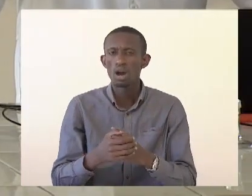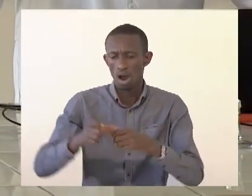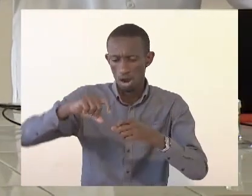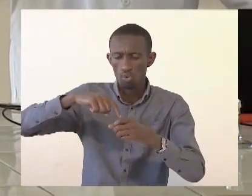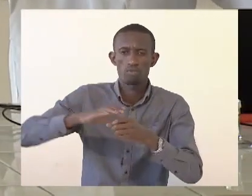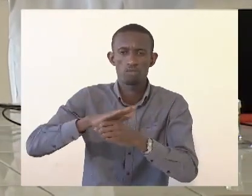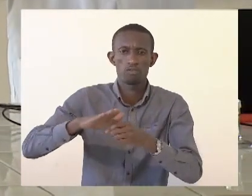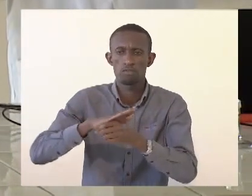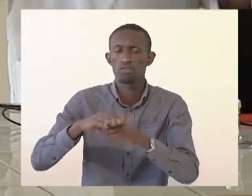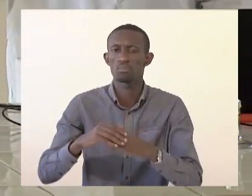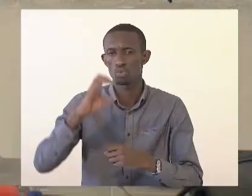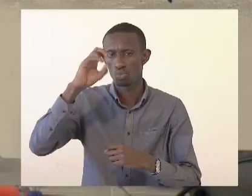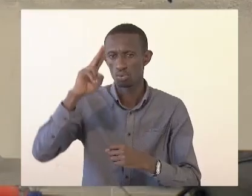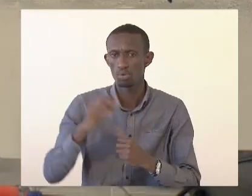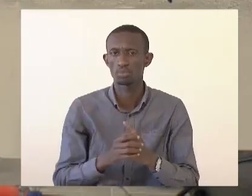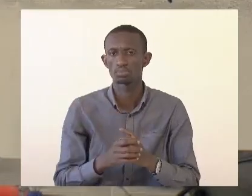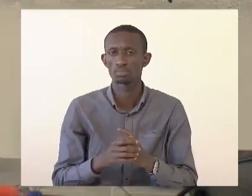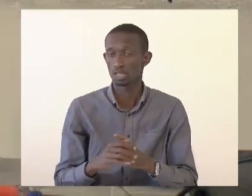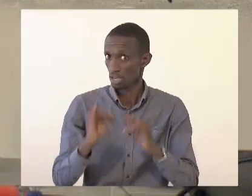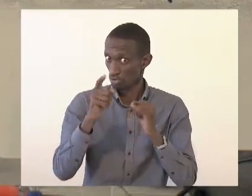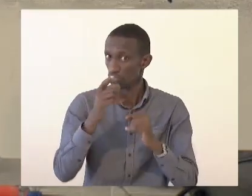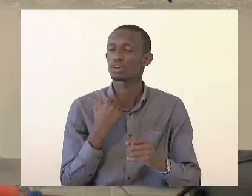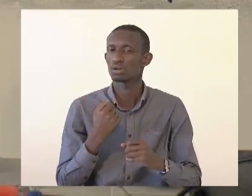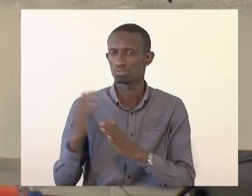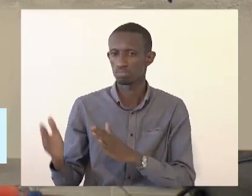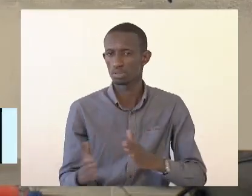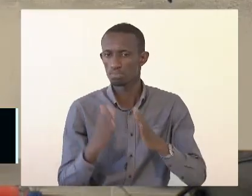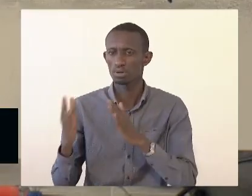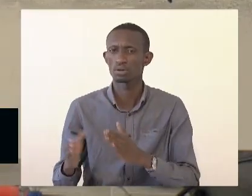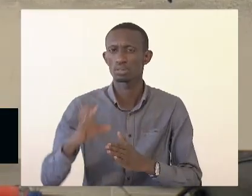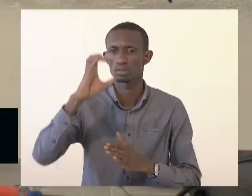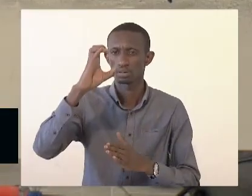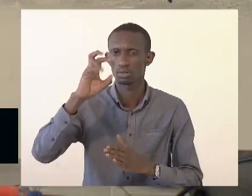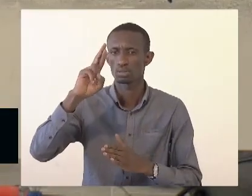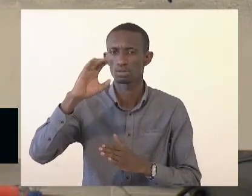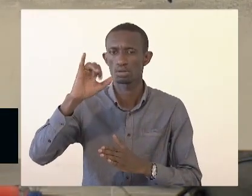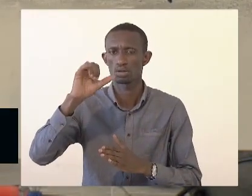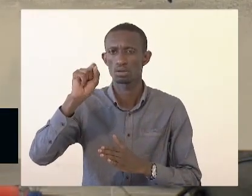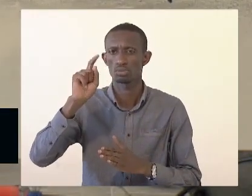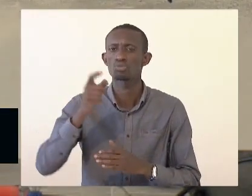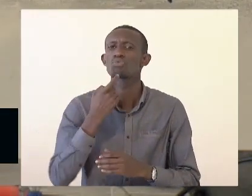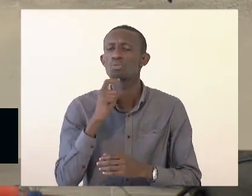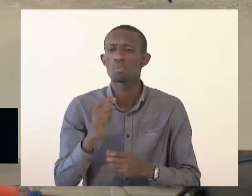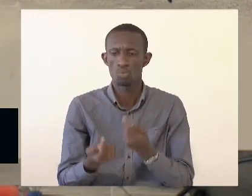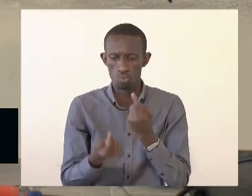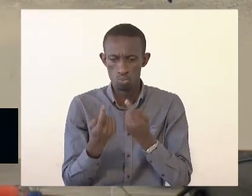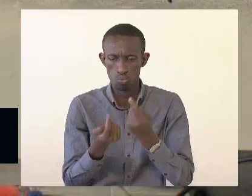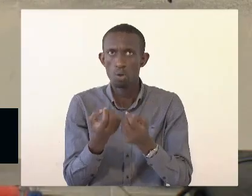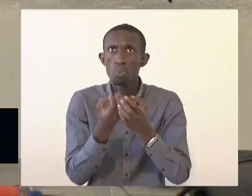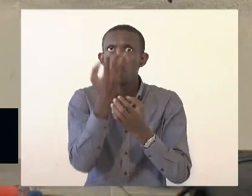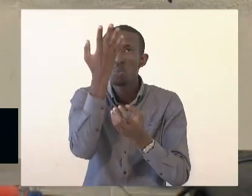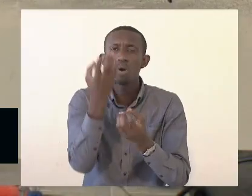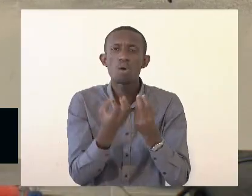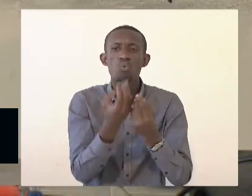sulfate, and if we need to prepare crystals, then you have to evaporate some of the solvent